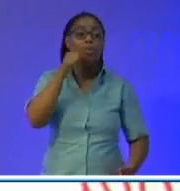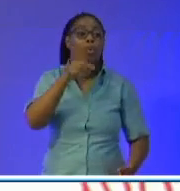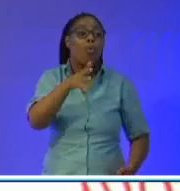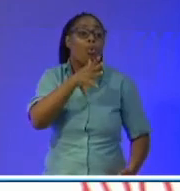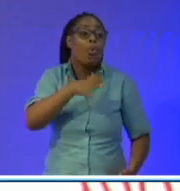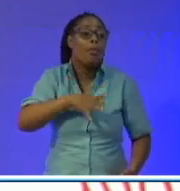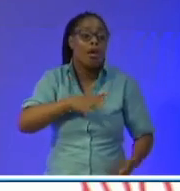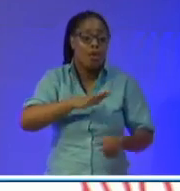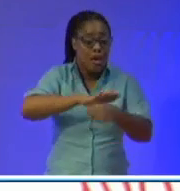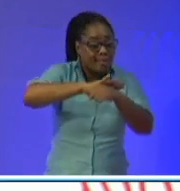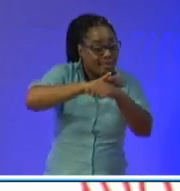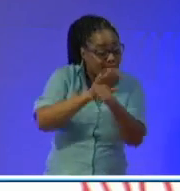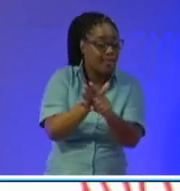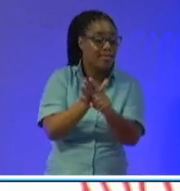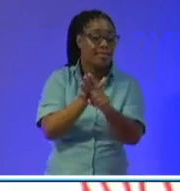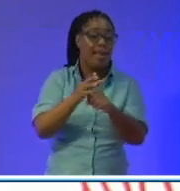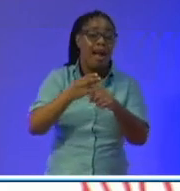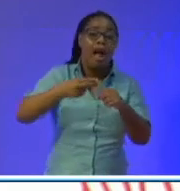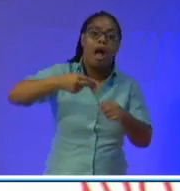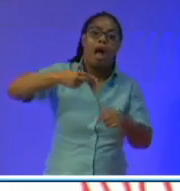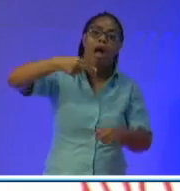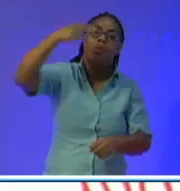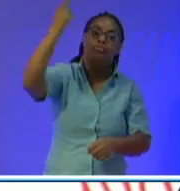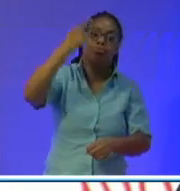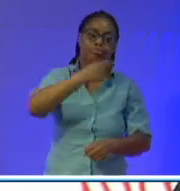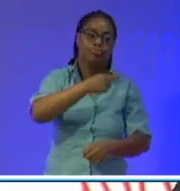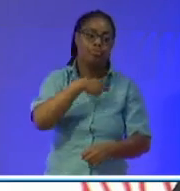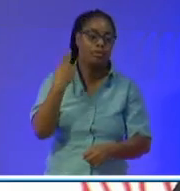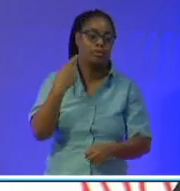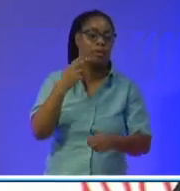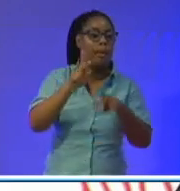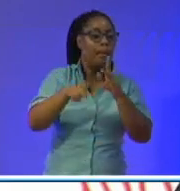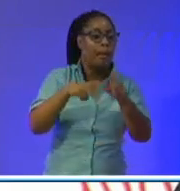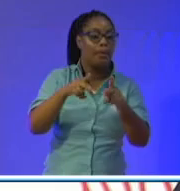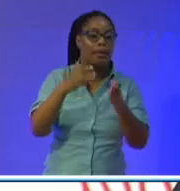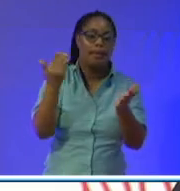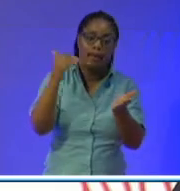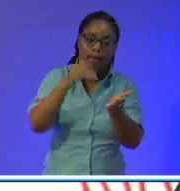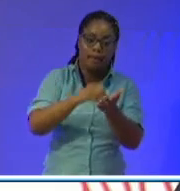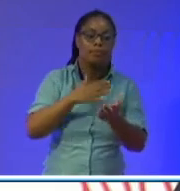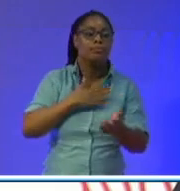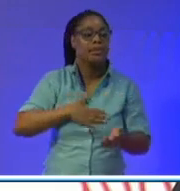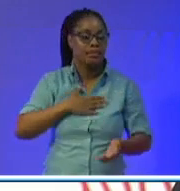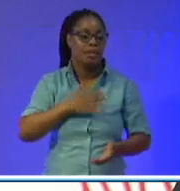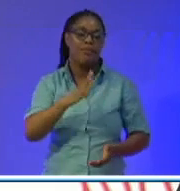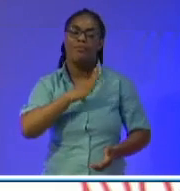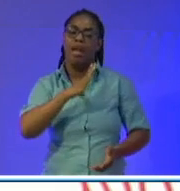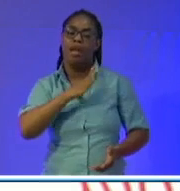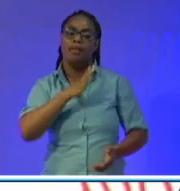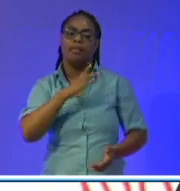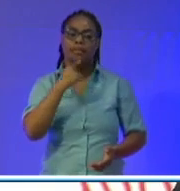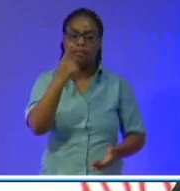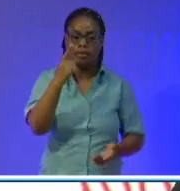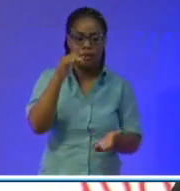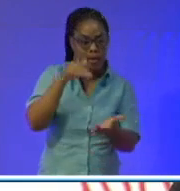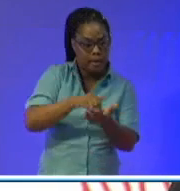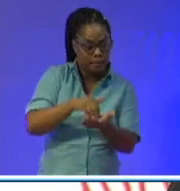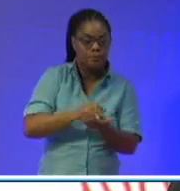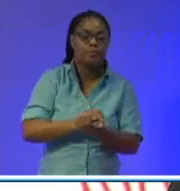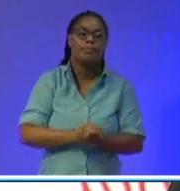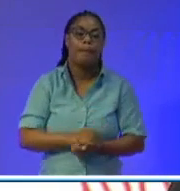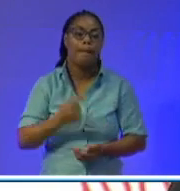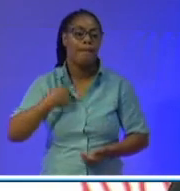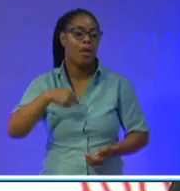so I would have mentioned a little bit of it in the presentation, but just to say again, that we'd be considering our pregnant